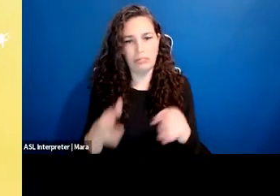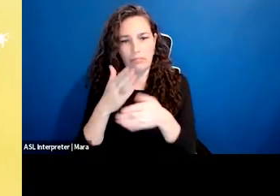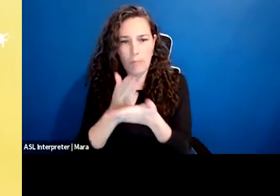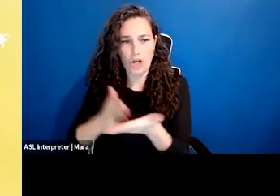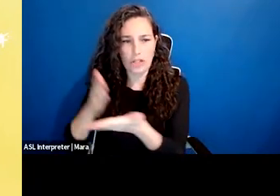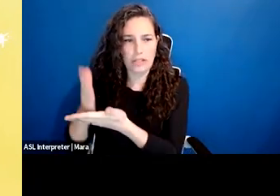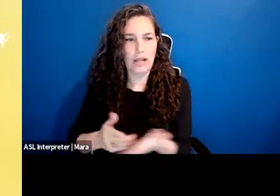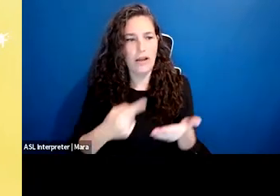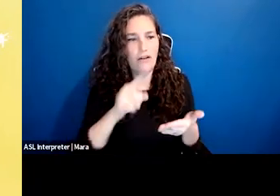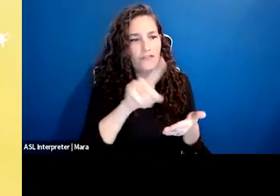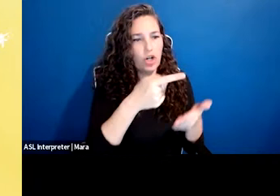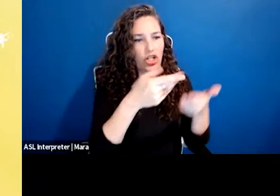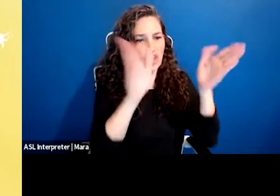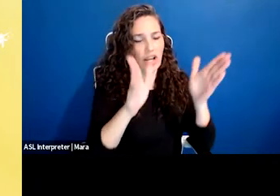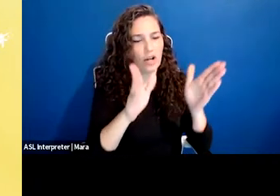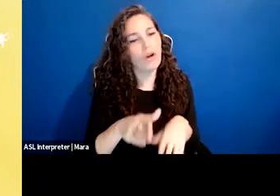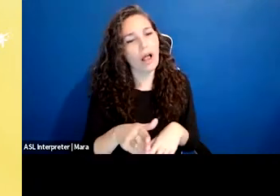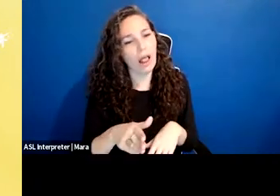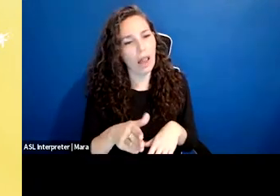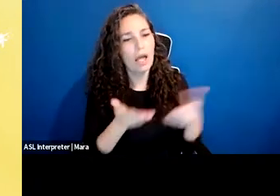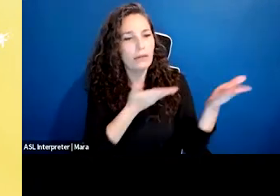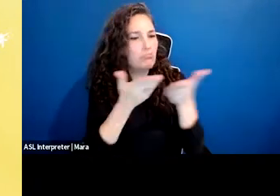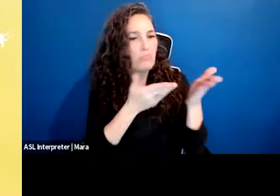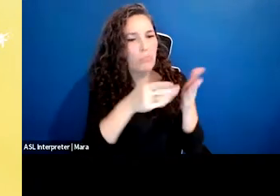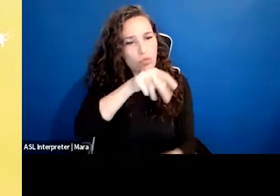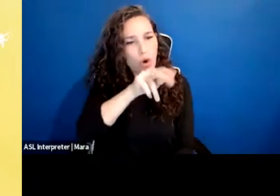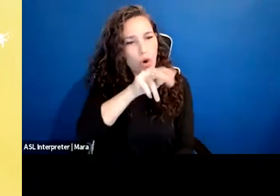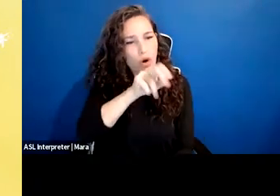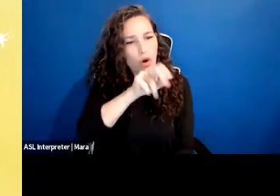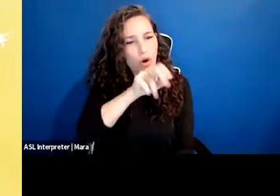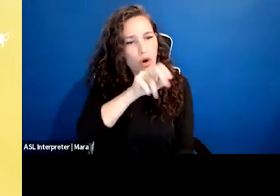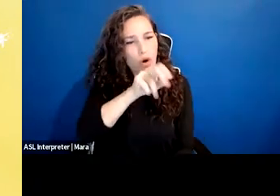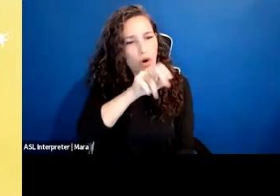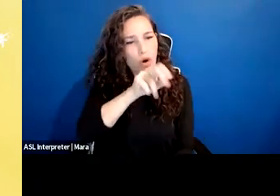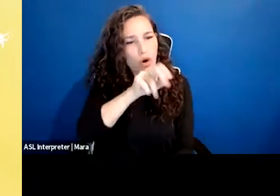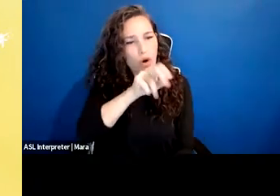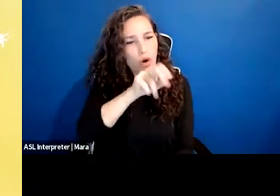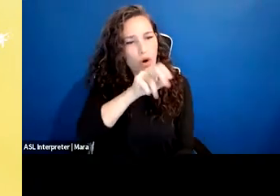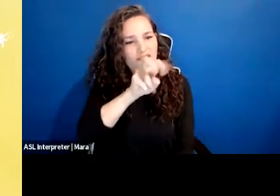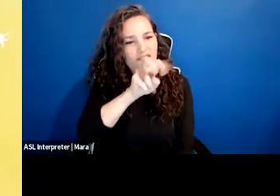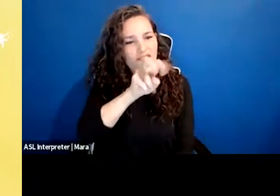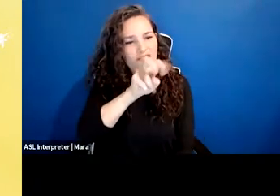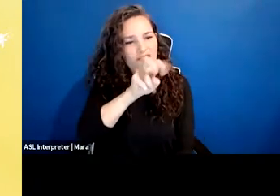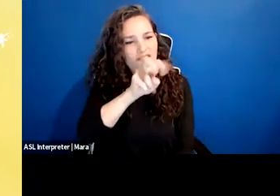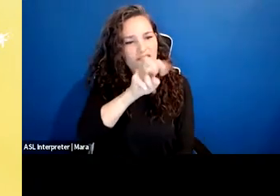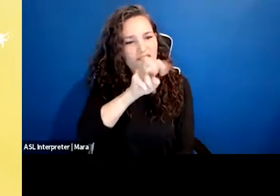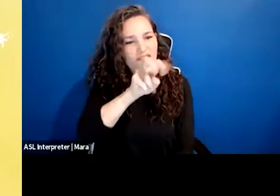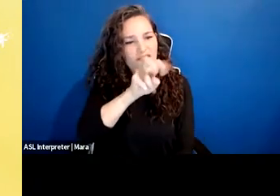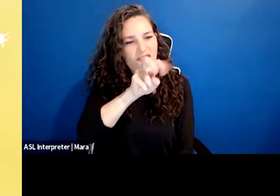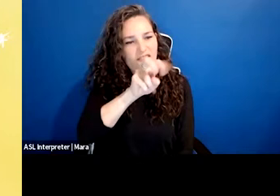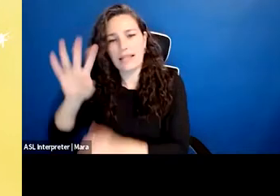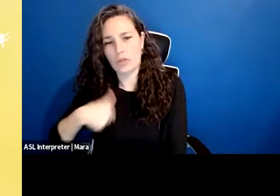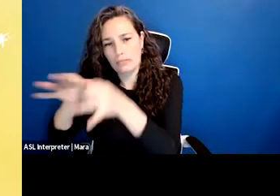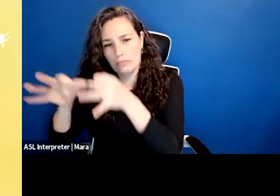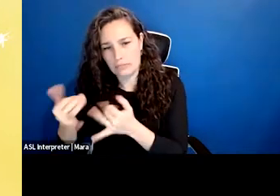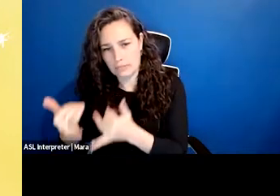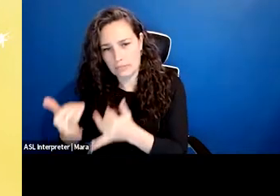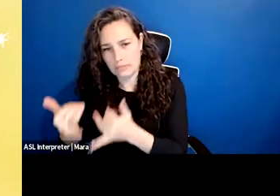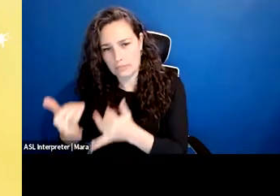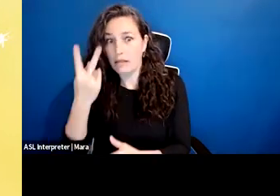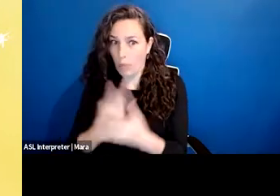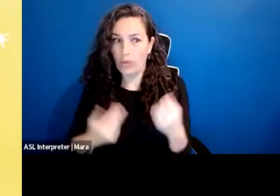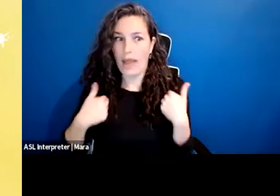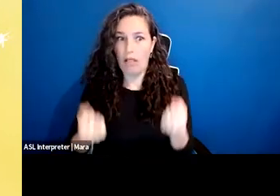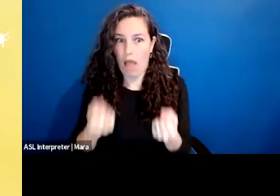general provisions, and then it goes into the schedules, which is what we're going to talk about a lot today. There's a lot of information in both of these parts, but